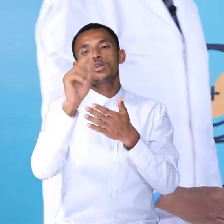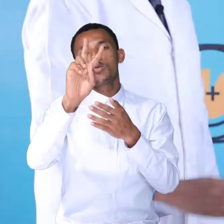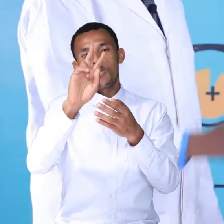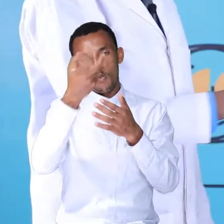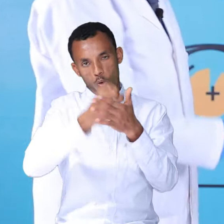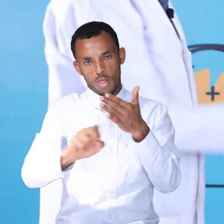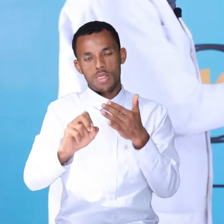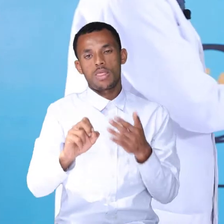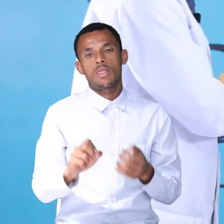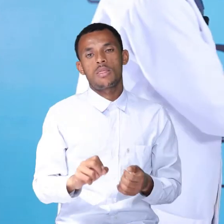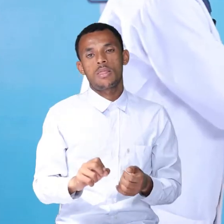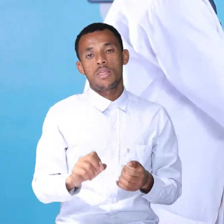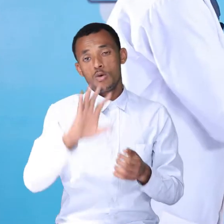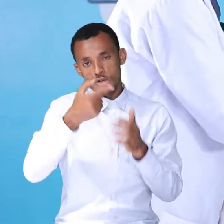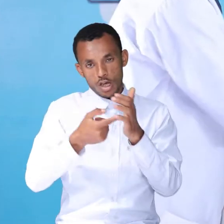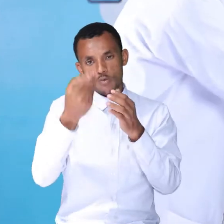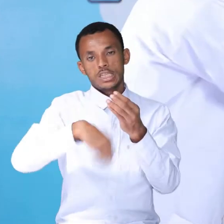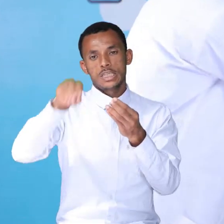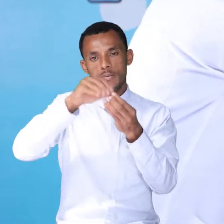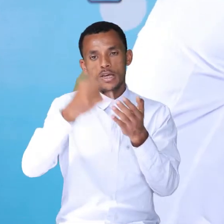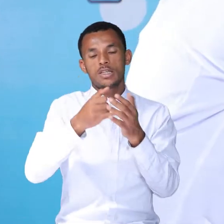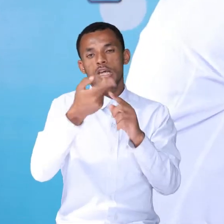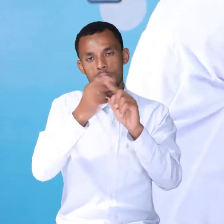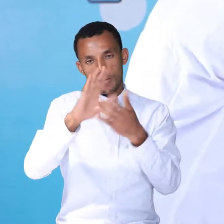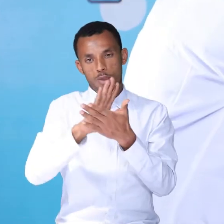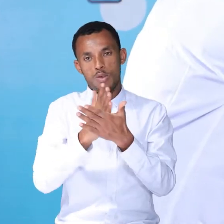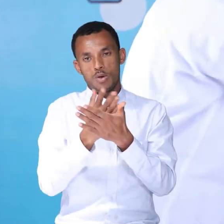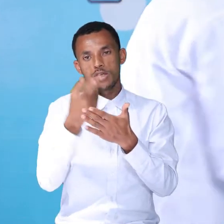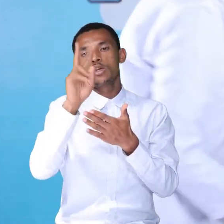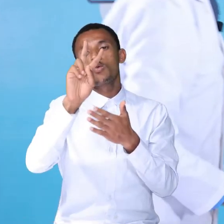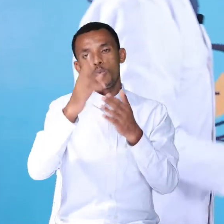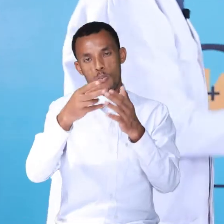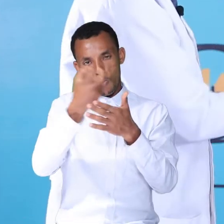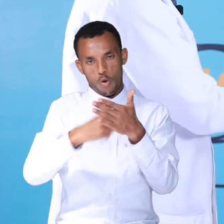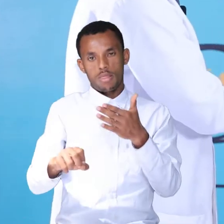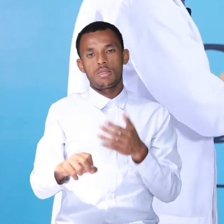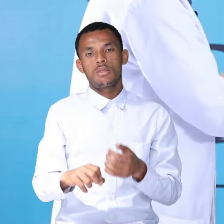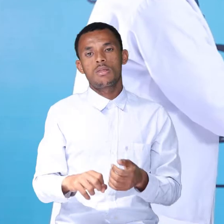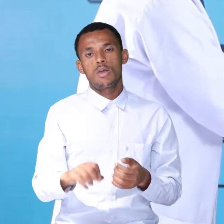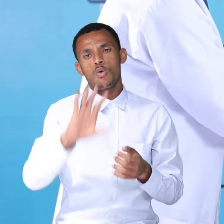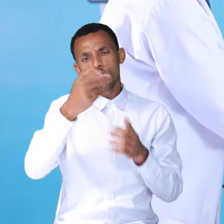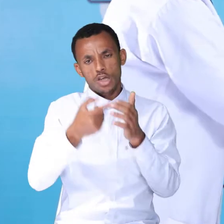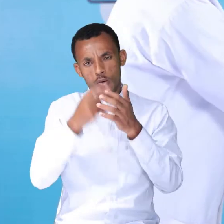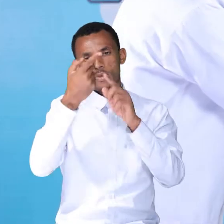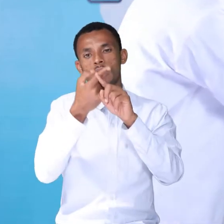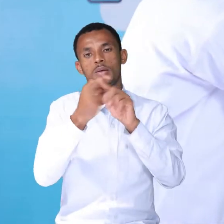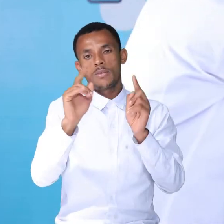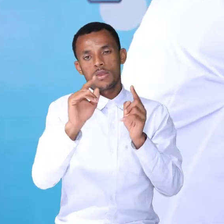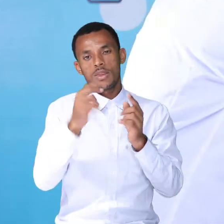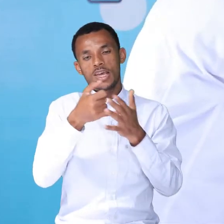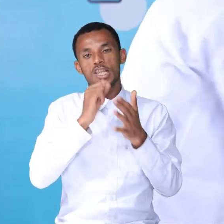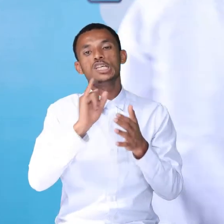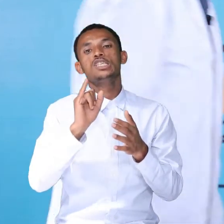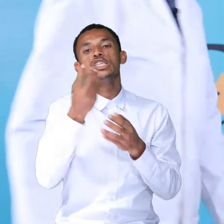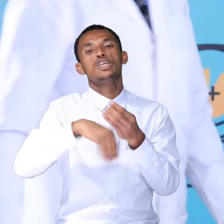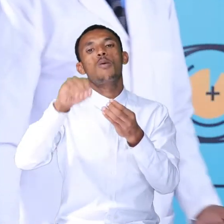products. But cosine of the sum, it is the difference between the two products. Cosine of the difference, it is